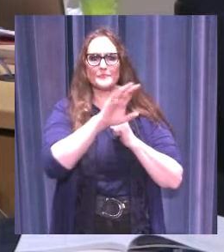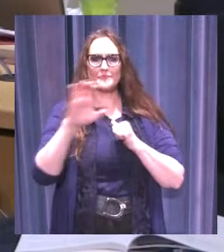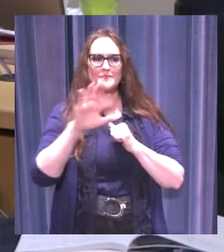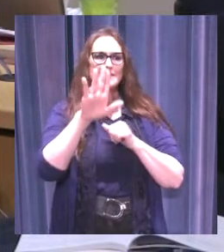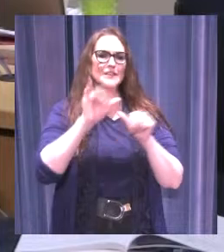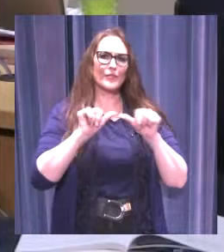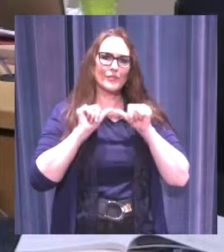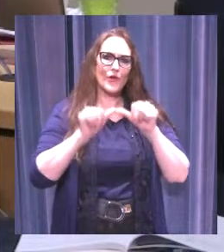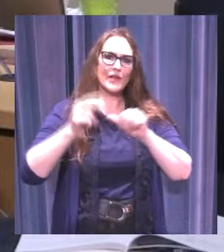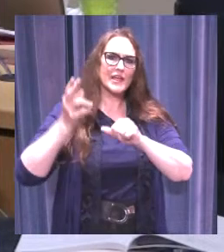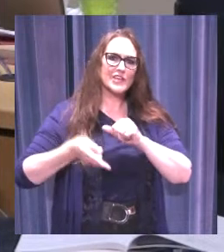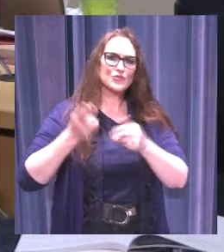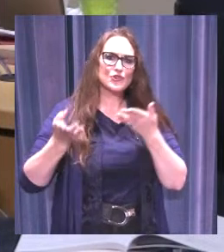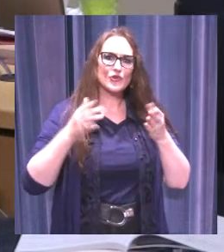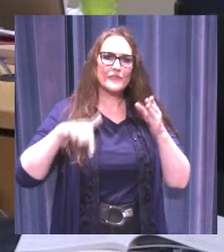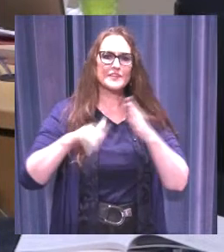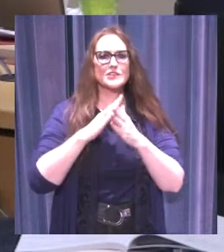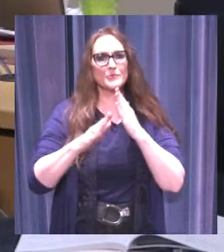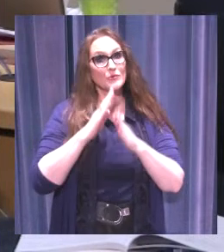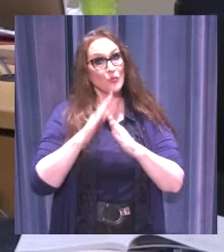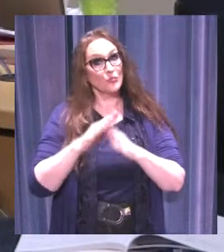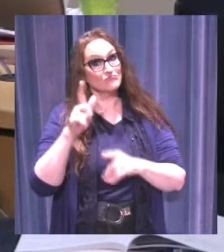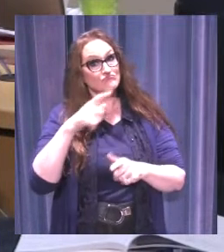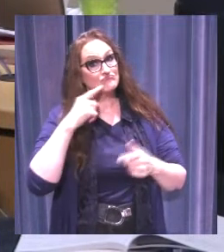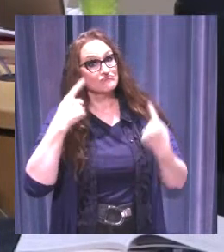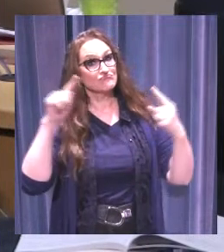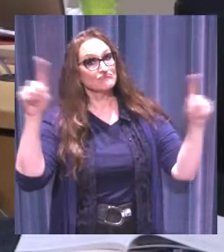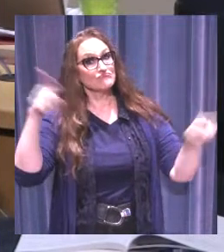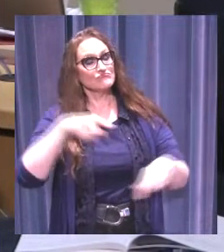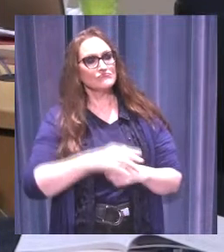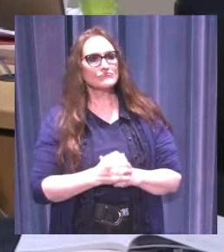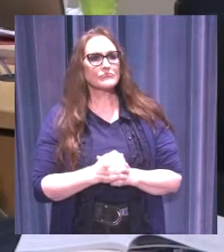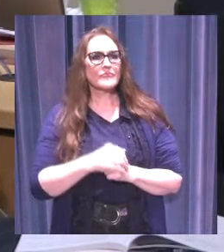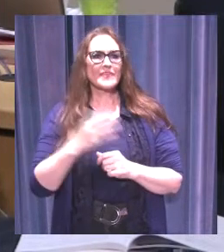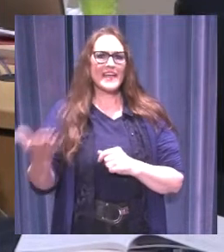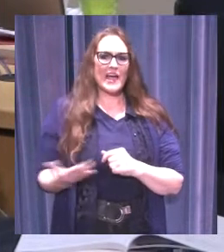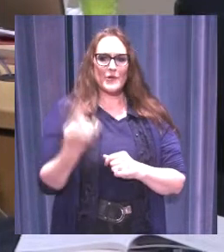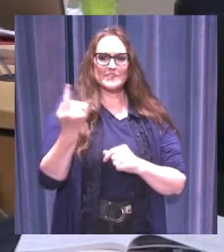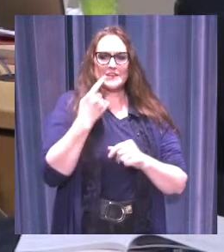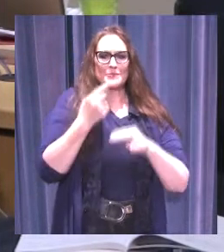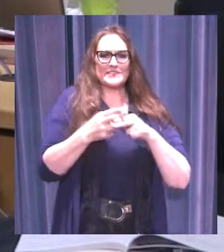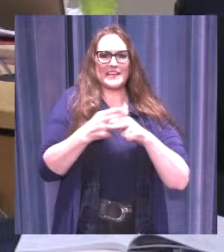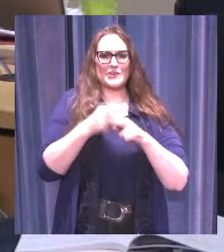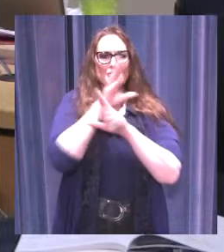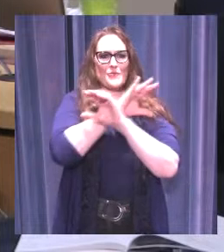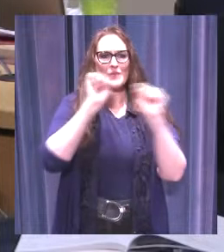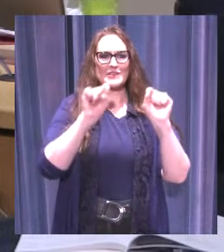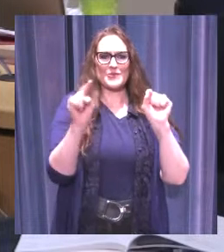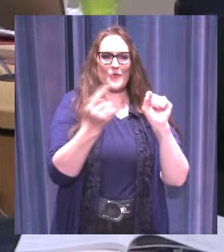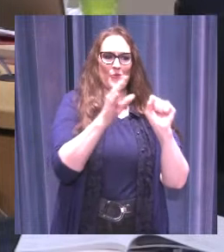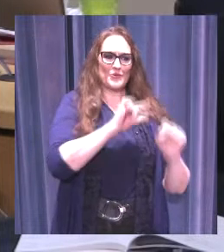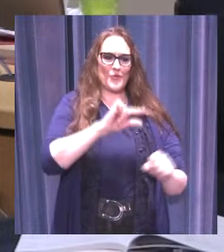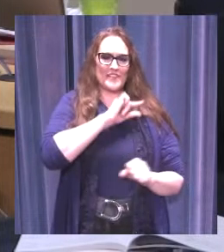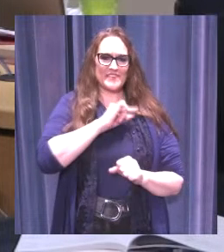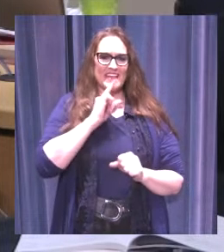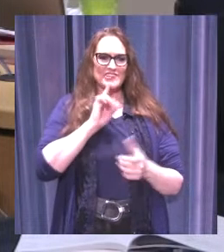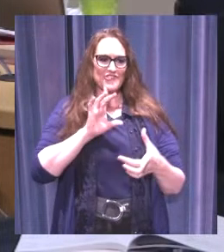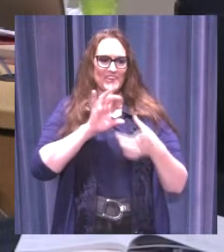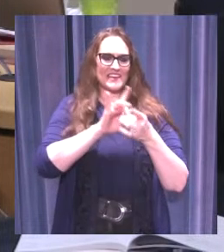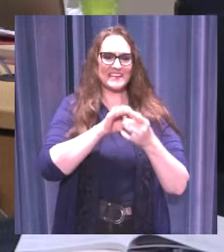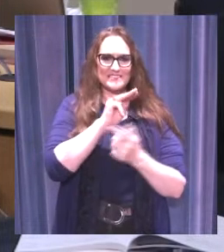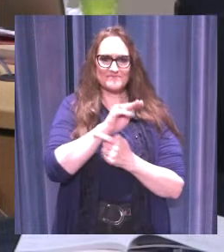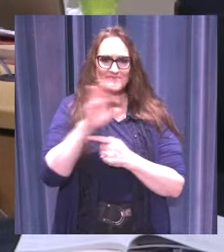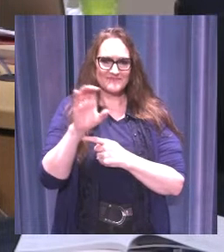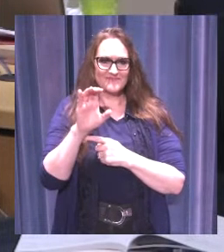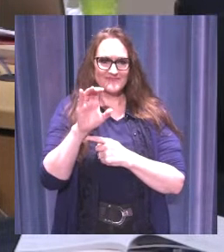long history of serving in this community, you are well on your way. Hiring someone as the interim president whose only qualification and connection to Mott